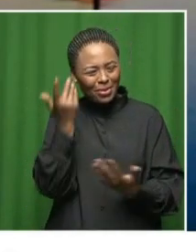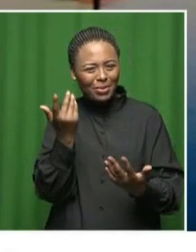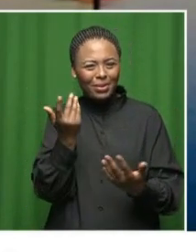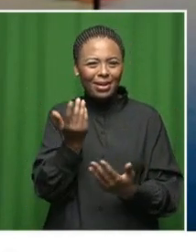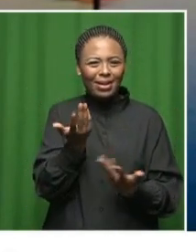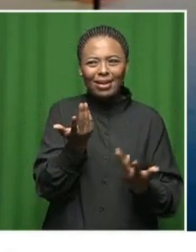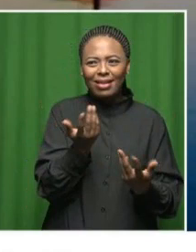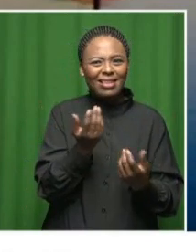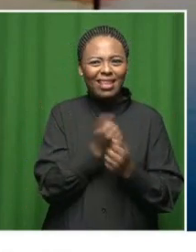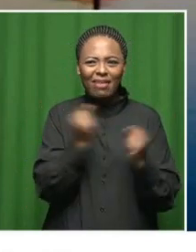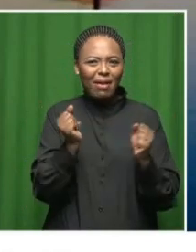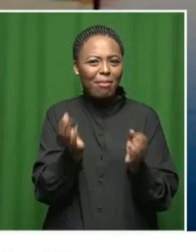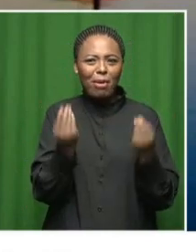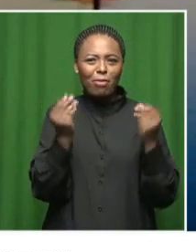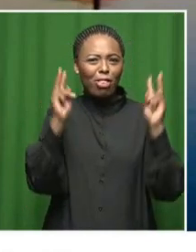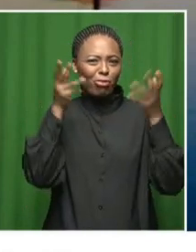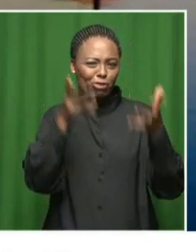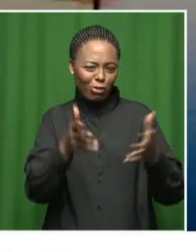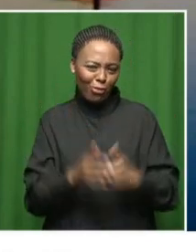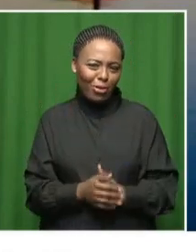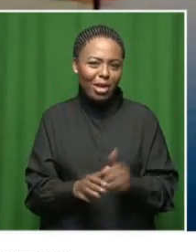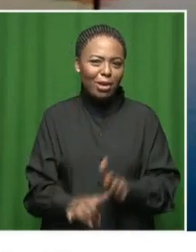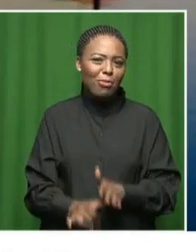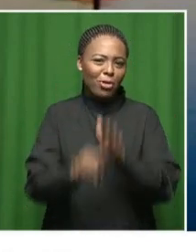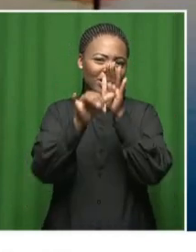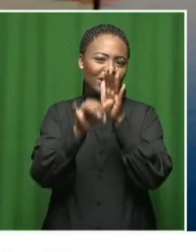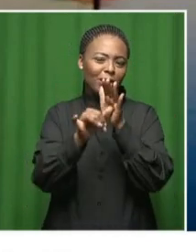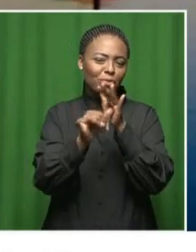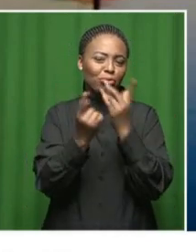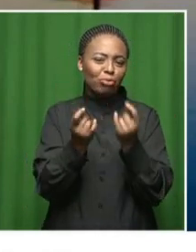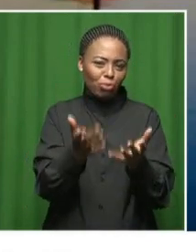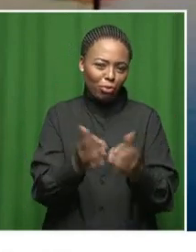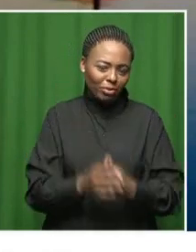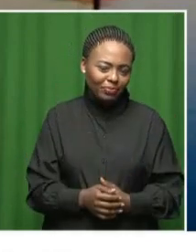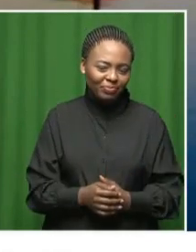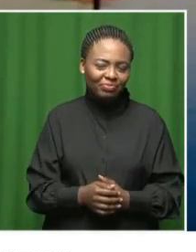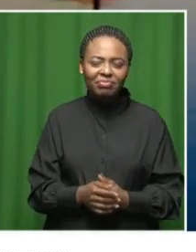don't get these themes. So this is very important as we go to people, and also just to